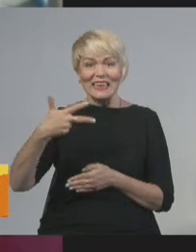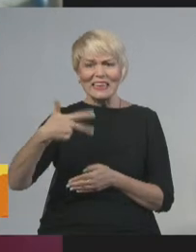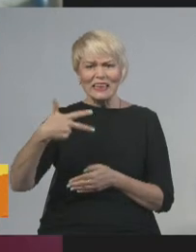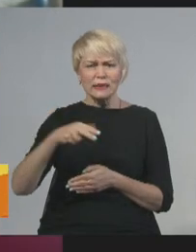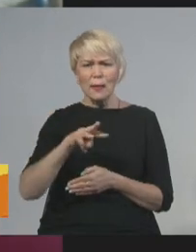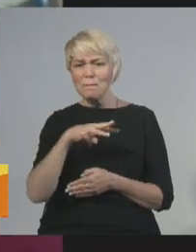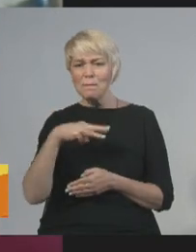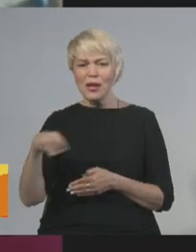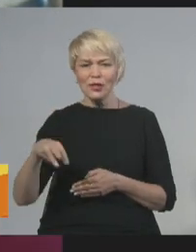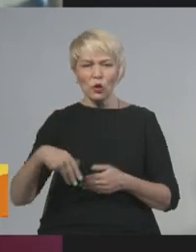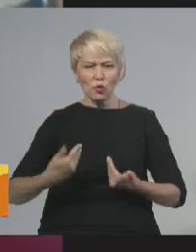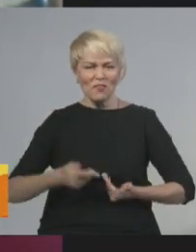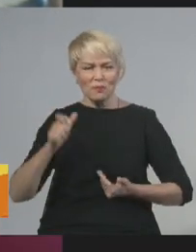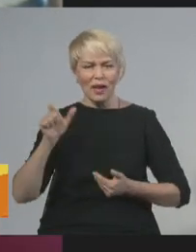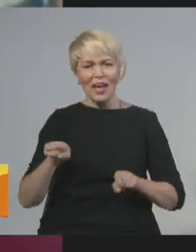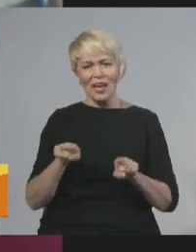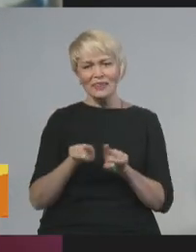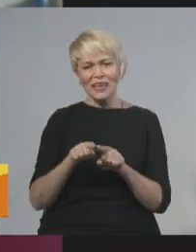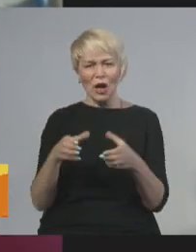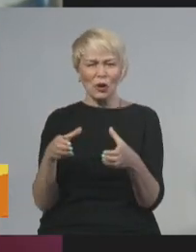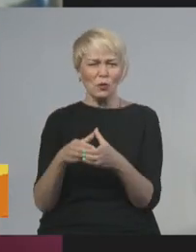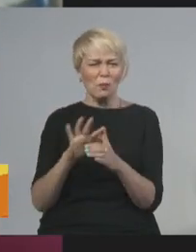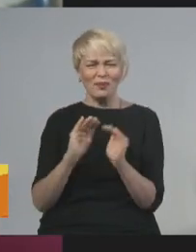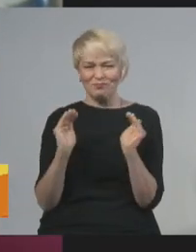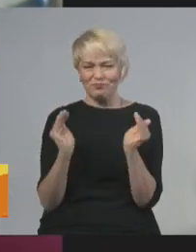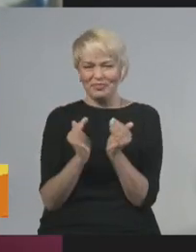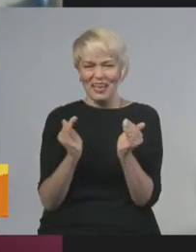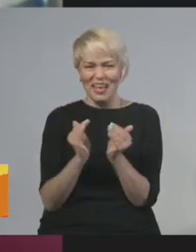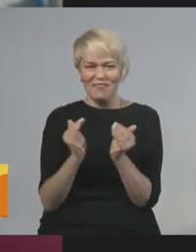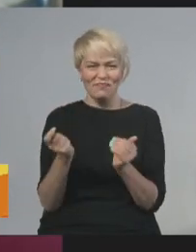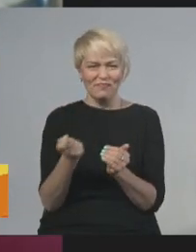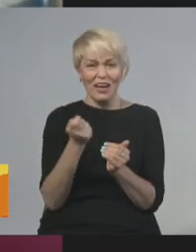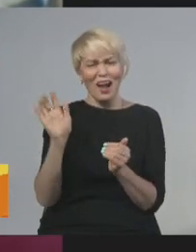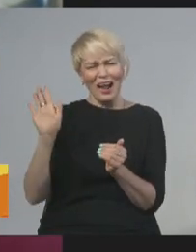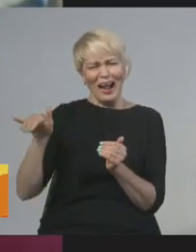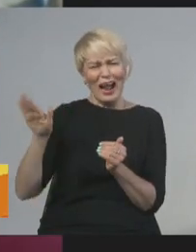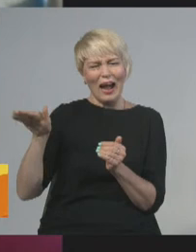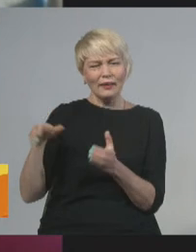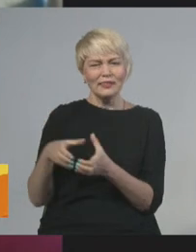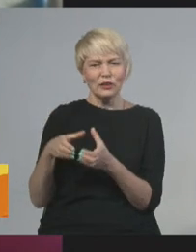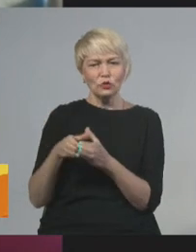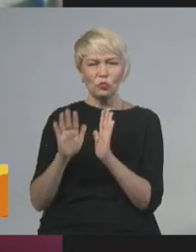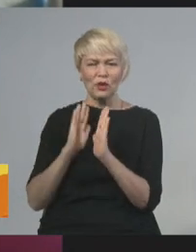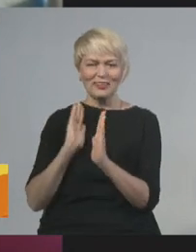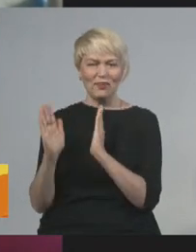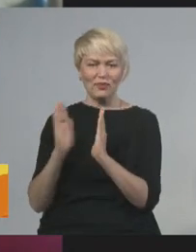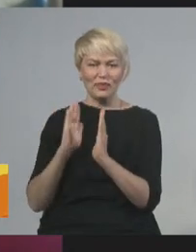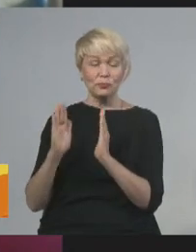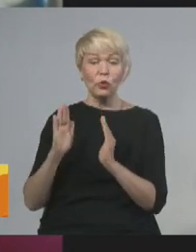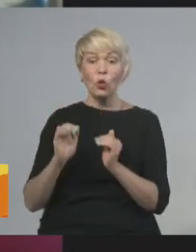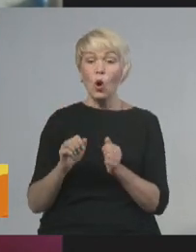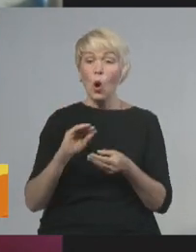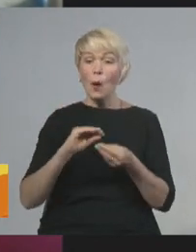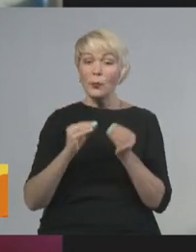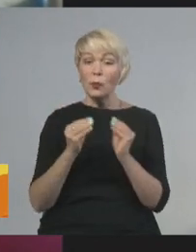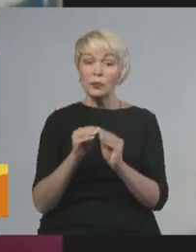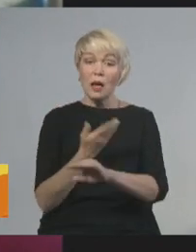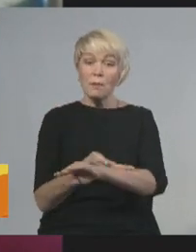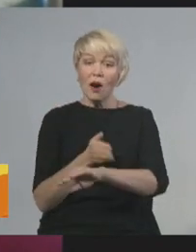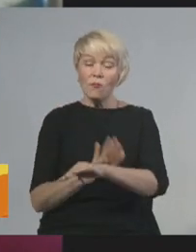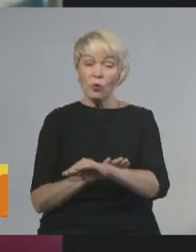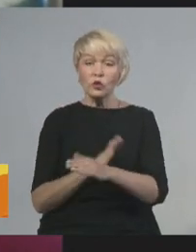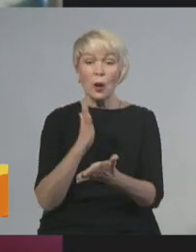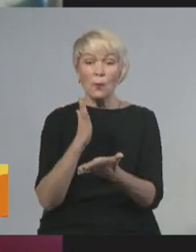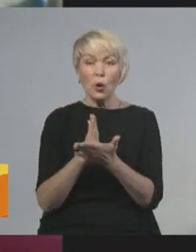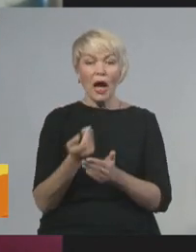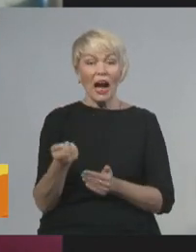expect that such a group would exist in polish facebook um the problem in poland is slightly different we have a very